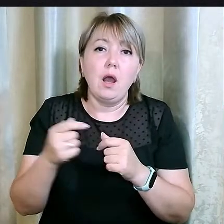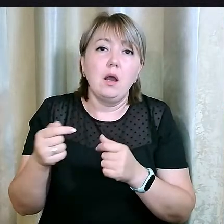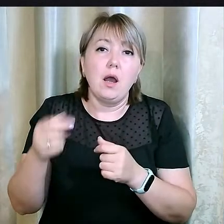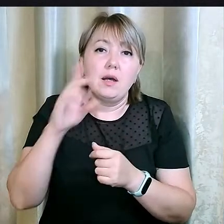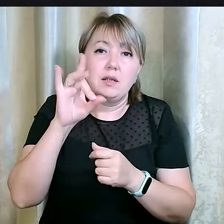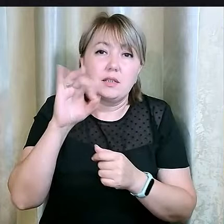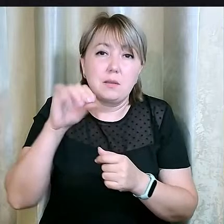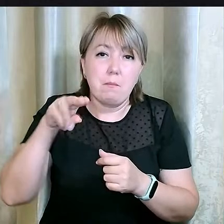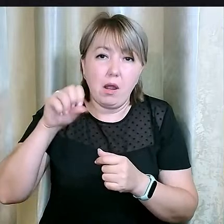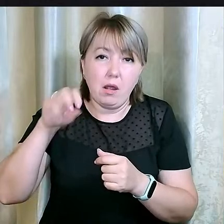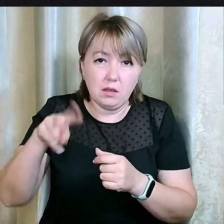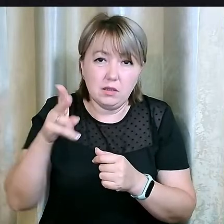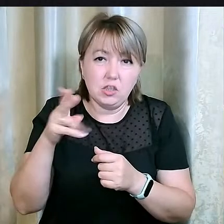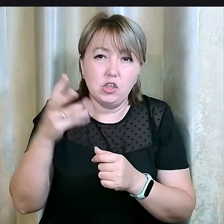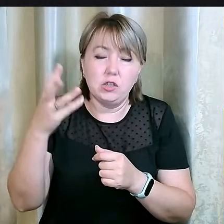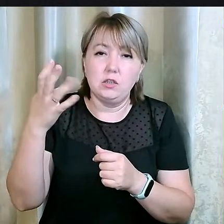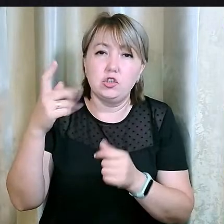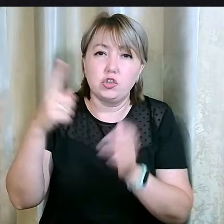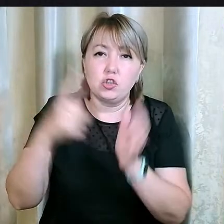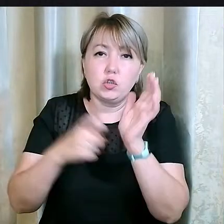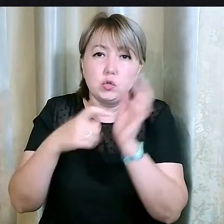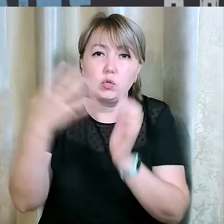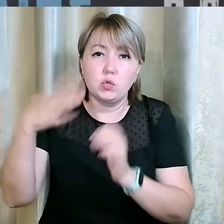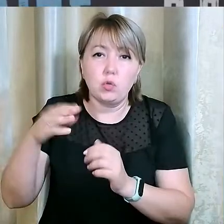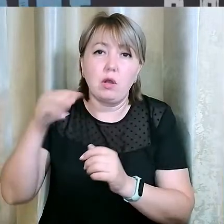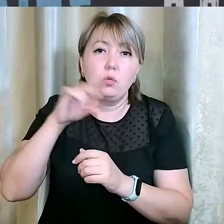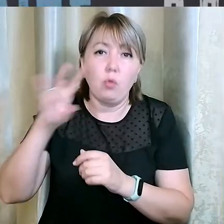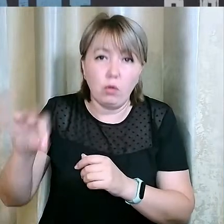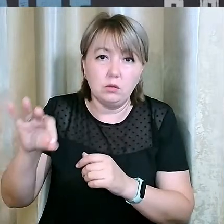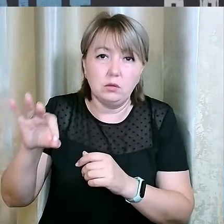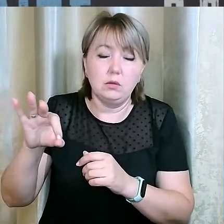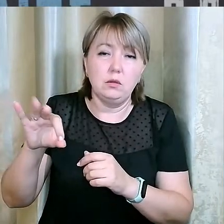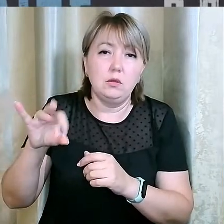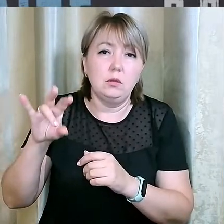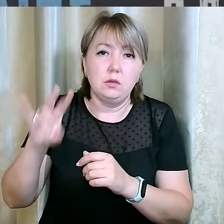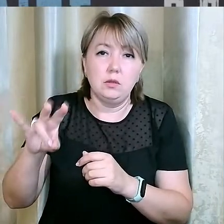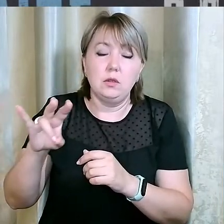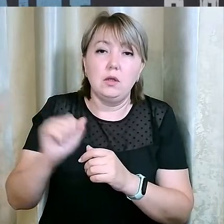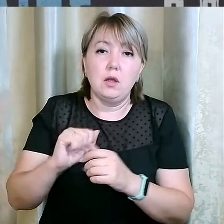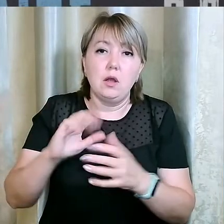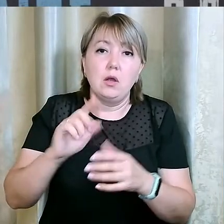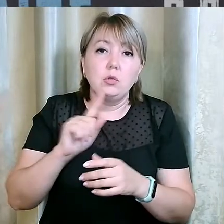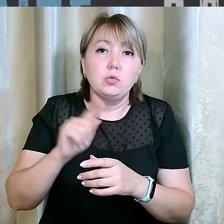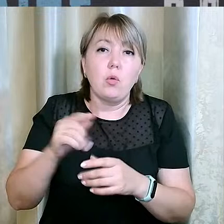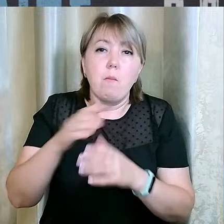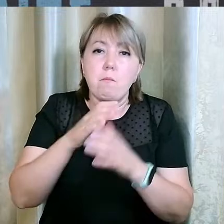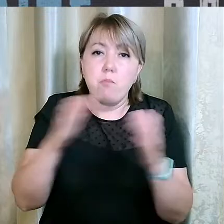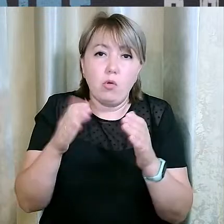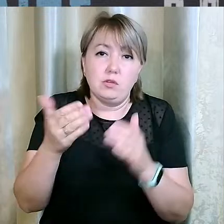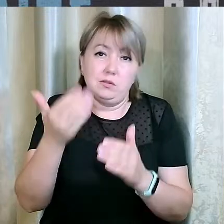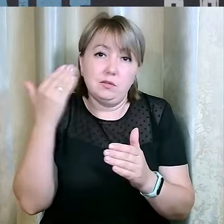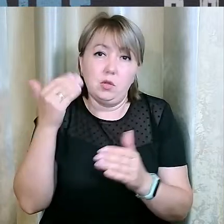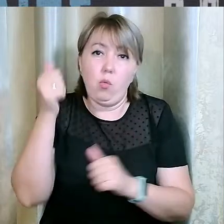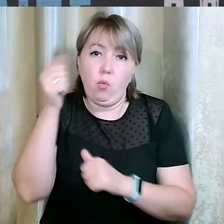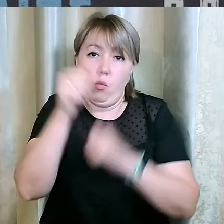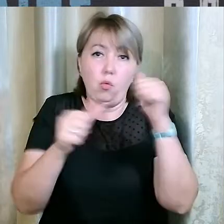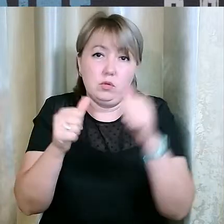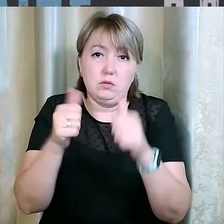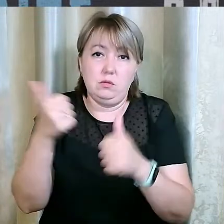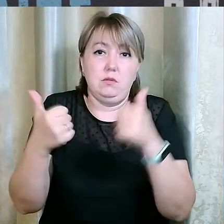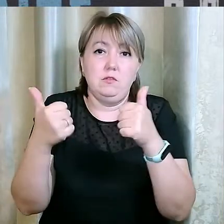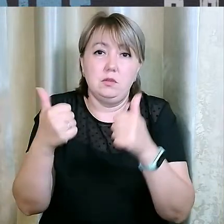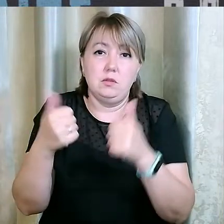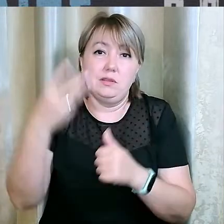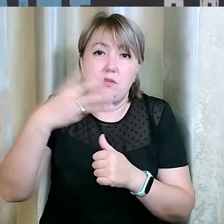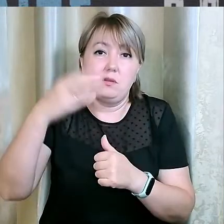per hectare. 440,000 tons of rapeseed were threshed at a yield of 20 tons per hectare, which is almost 30%